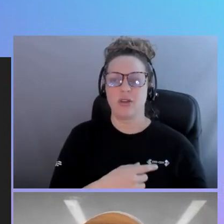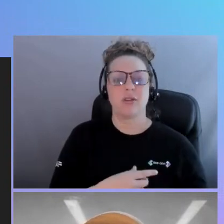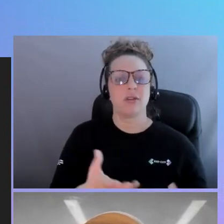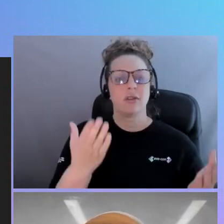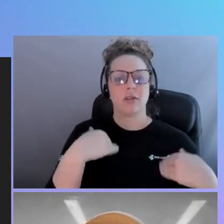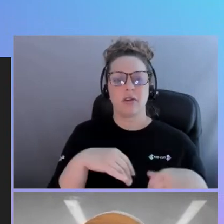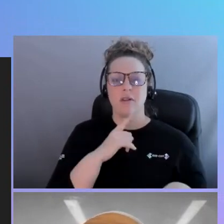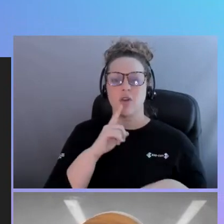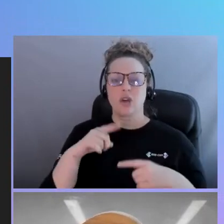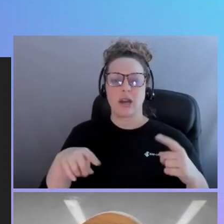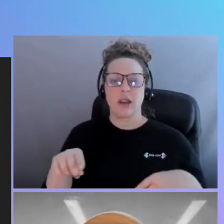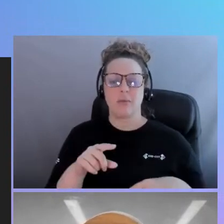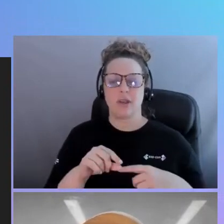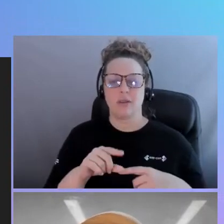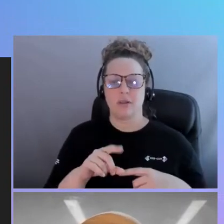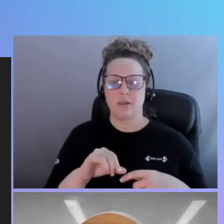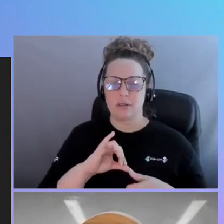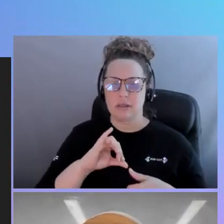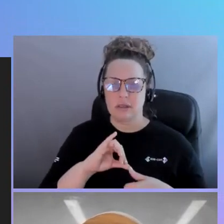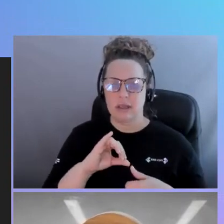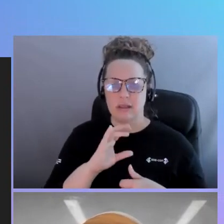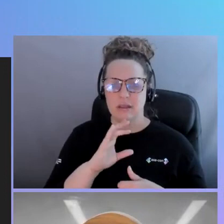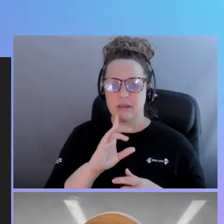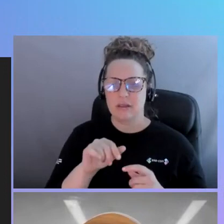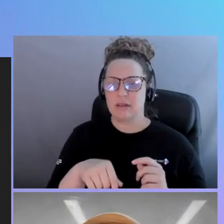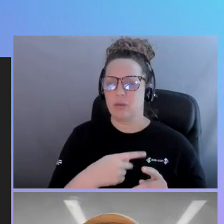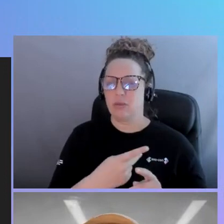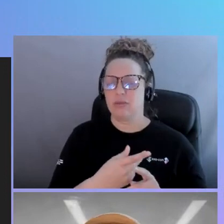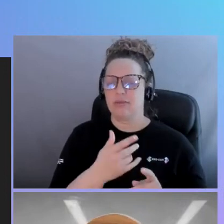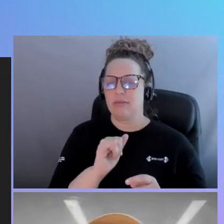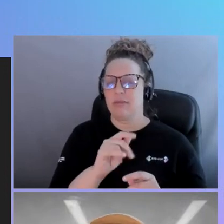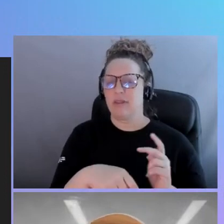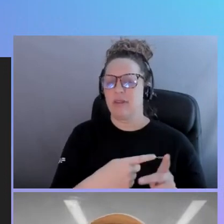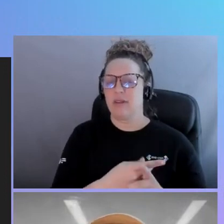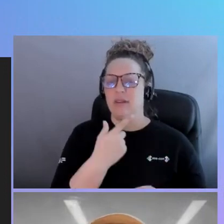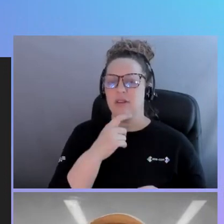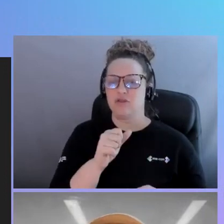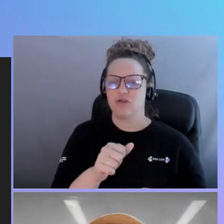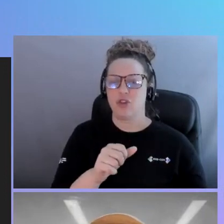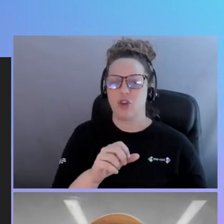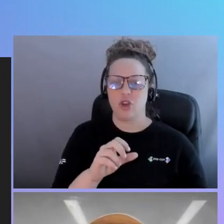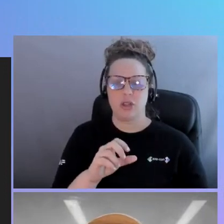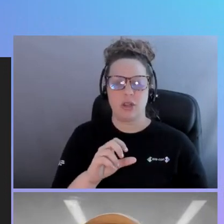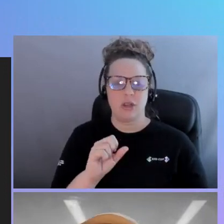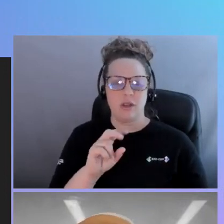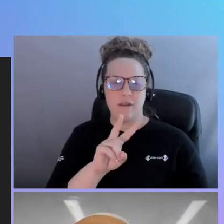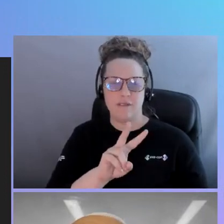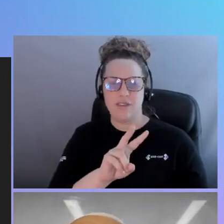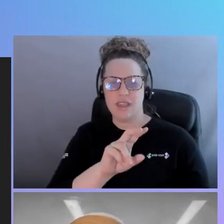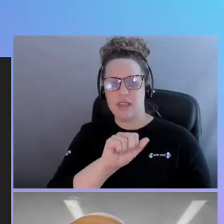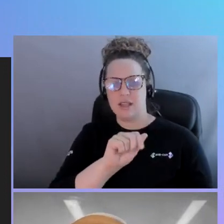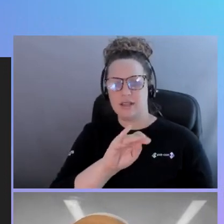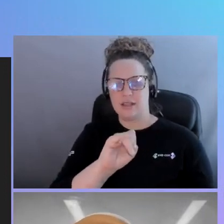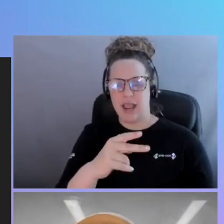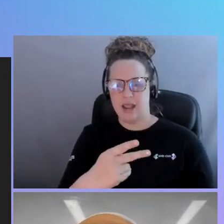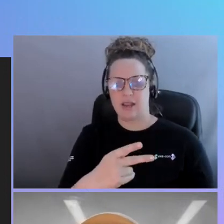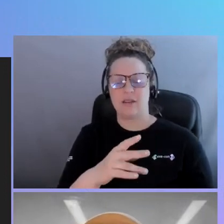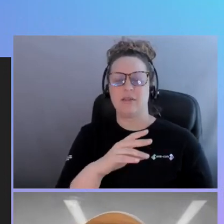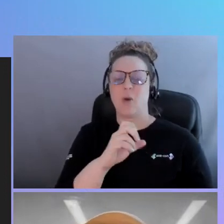sizes. And provide ones, like in this case, it's called a V stack in SwiftUI, or an H